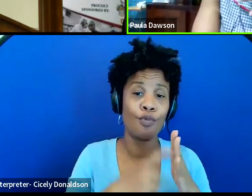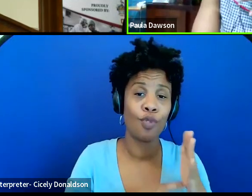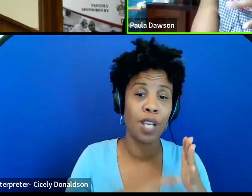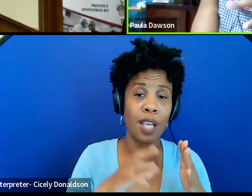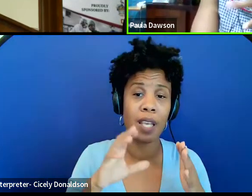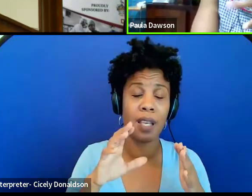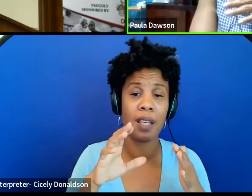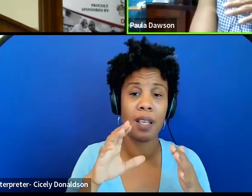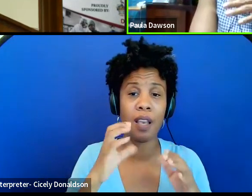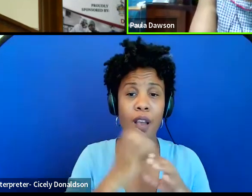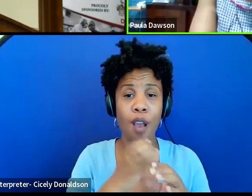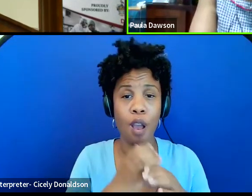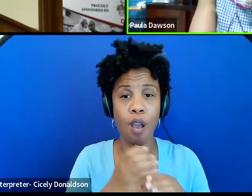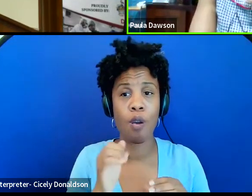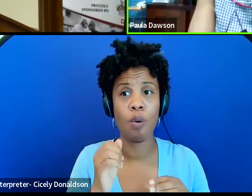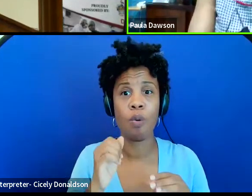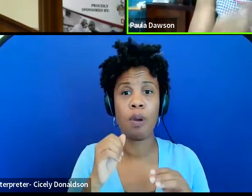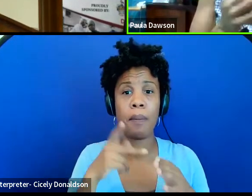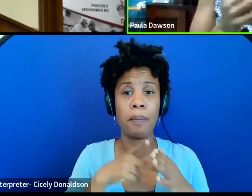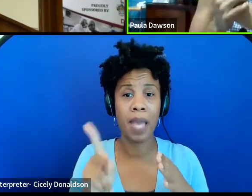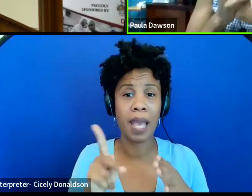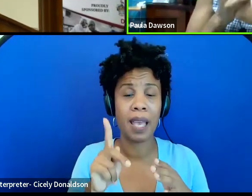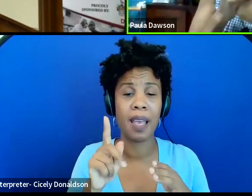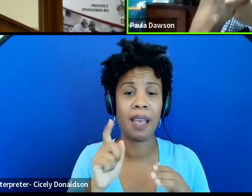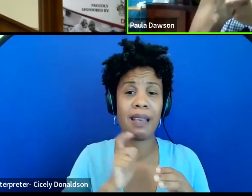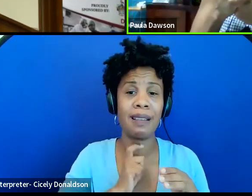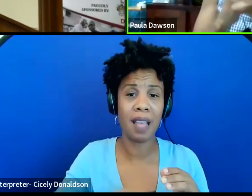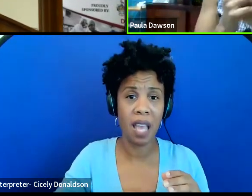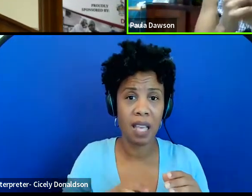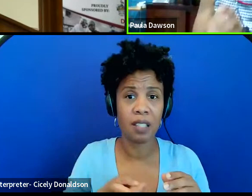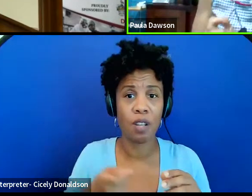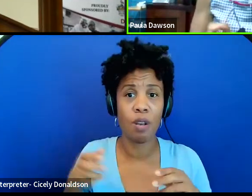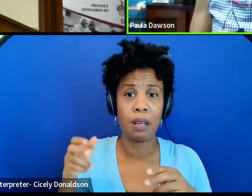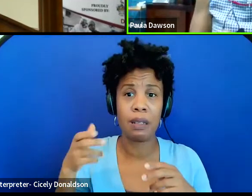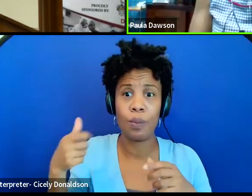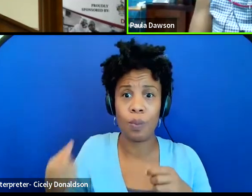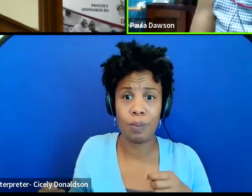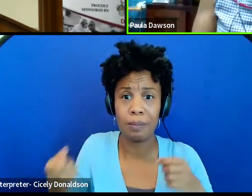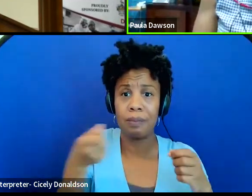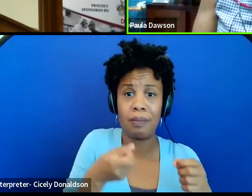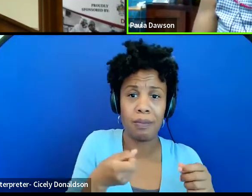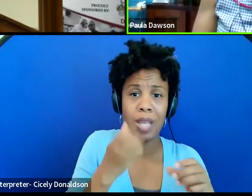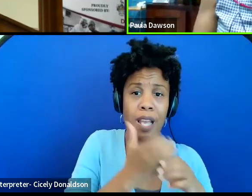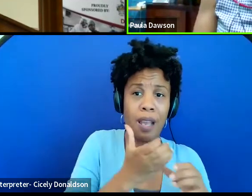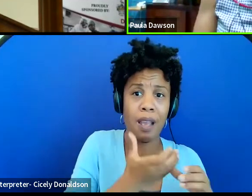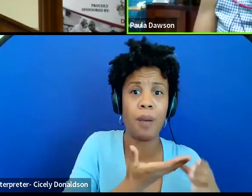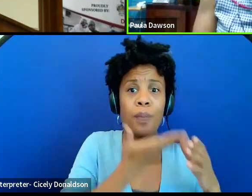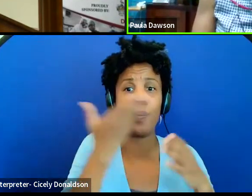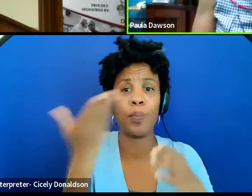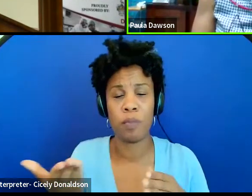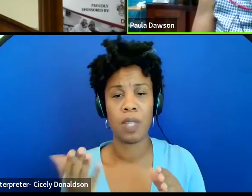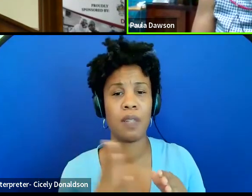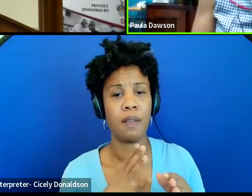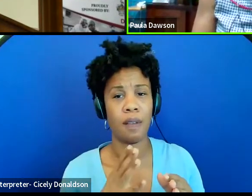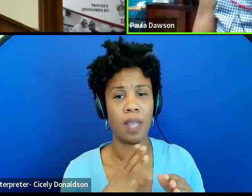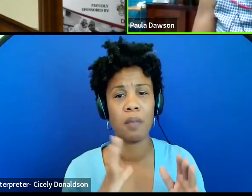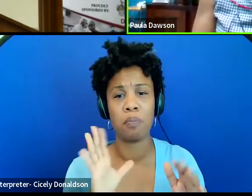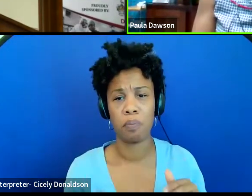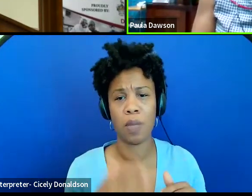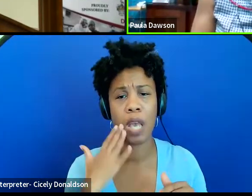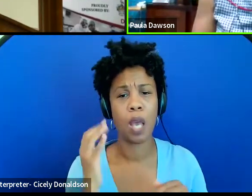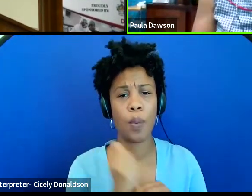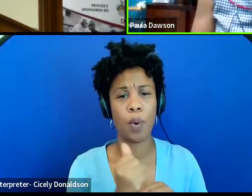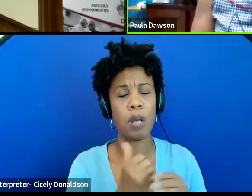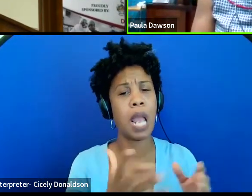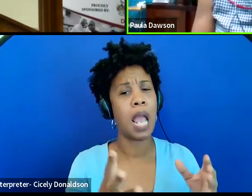just the whole thing of putting a wheelchair in a car is laborious. But tell Brittany hi for me. And there's so much